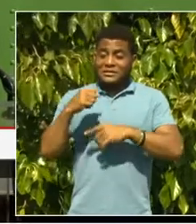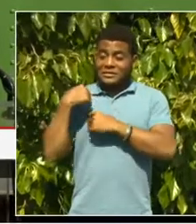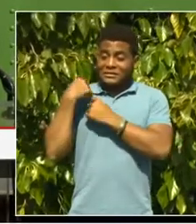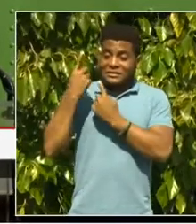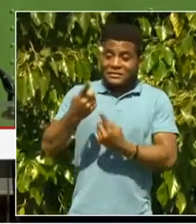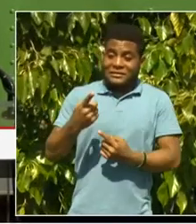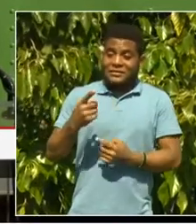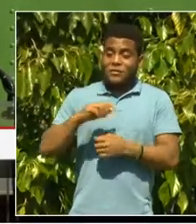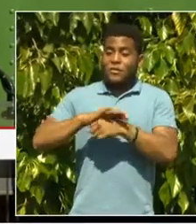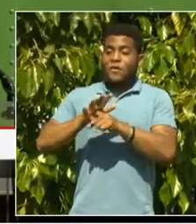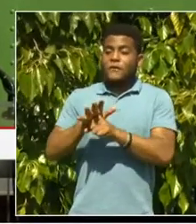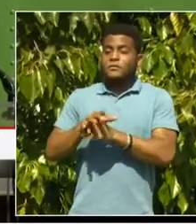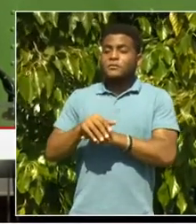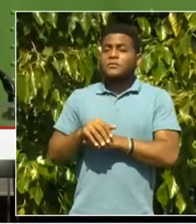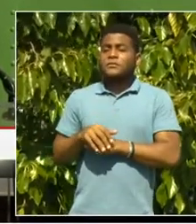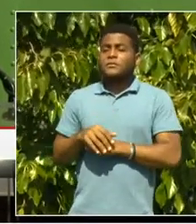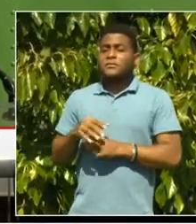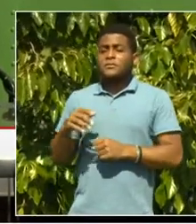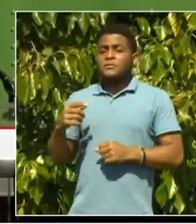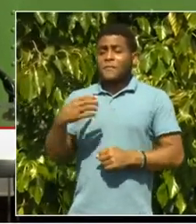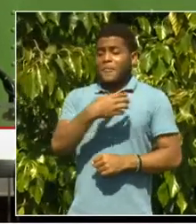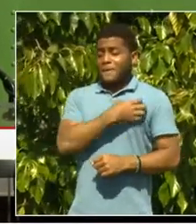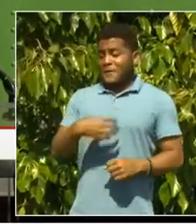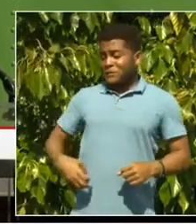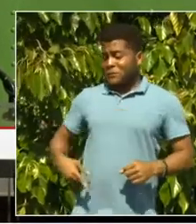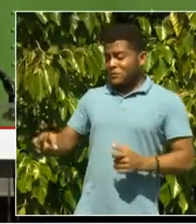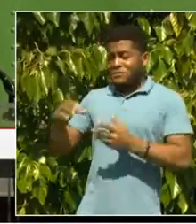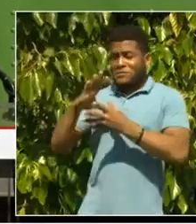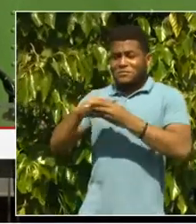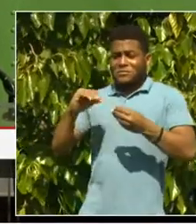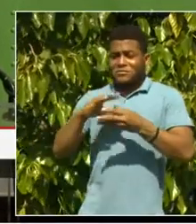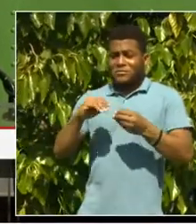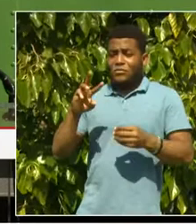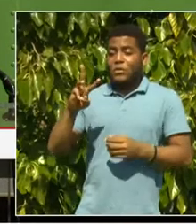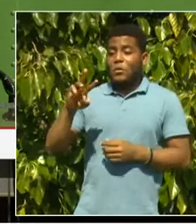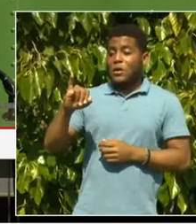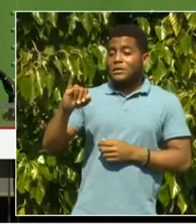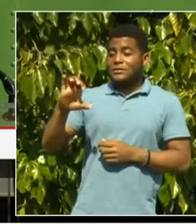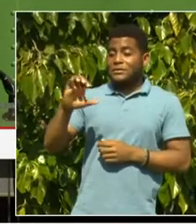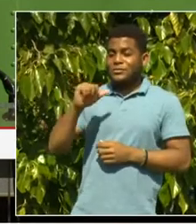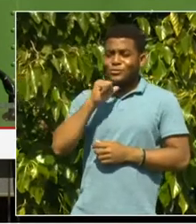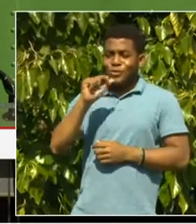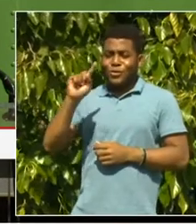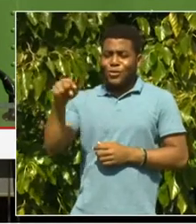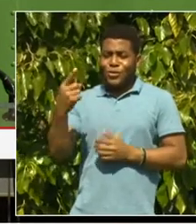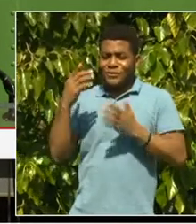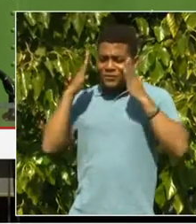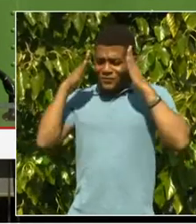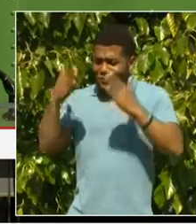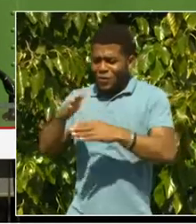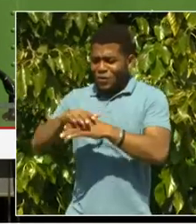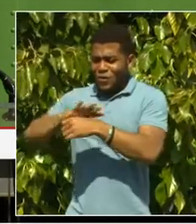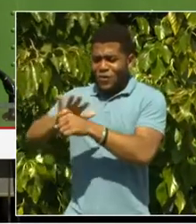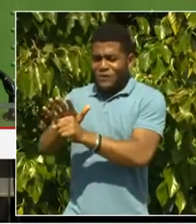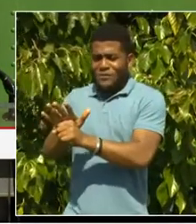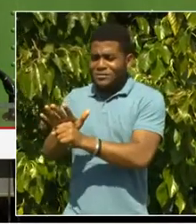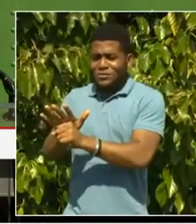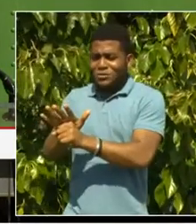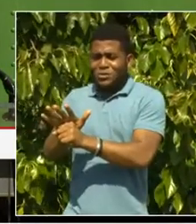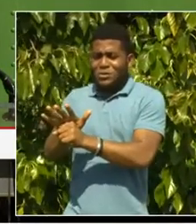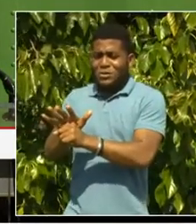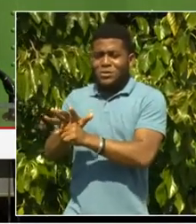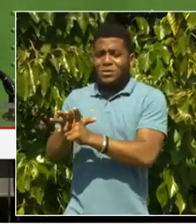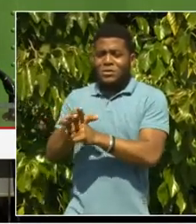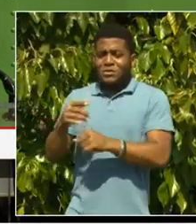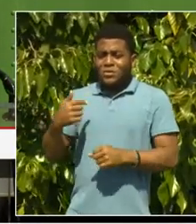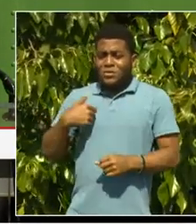COVID response. And the COVID response informed or influenced so much of our work that was that extended beyond making sure people